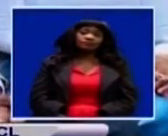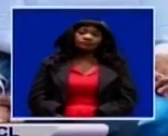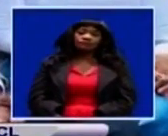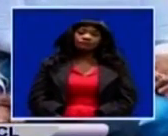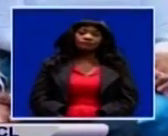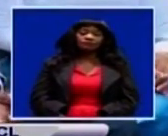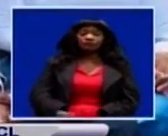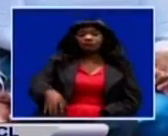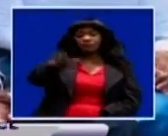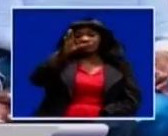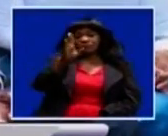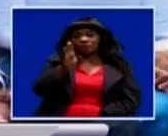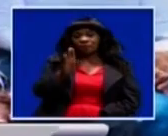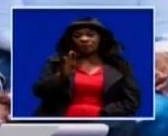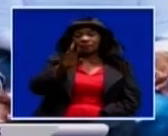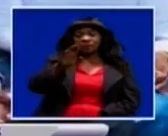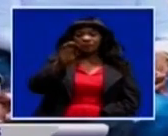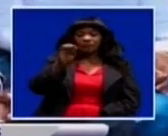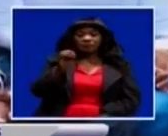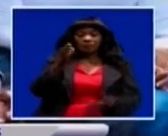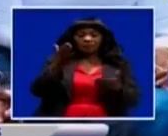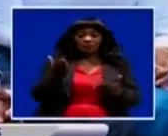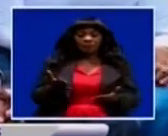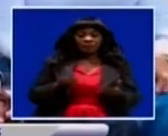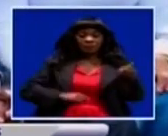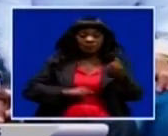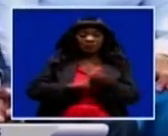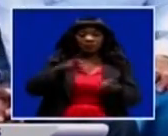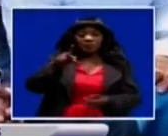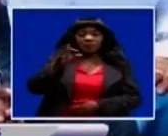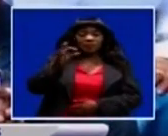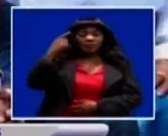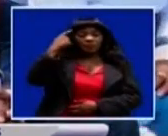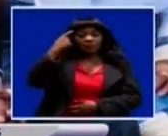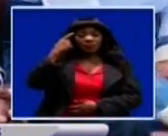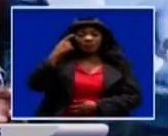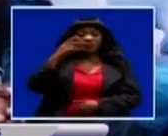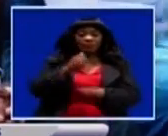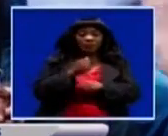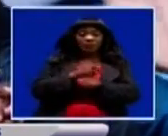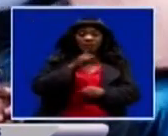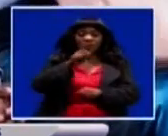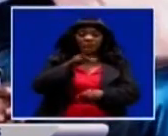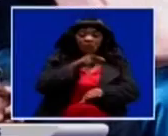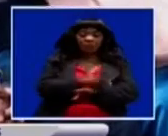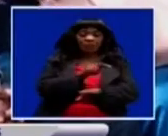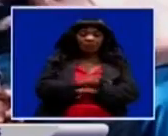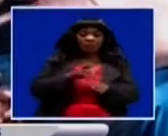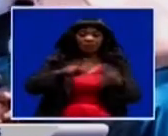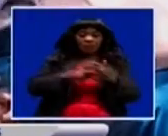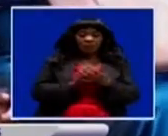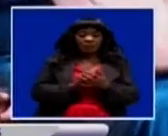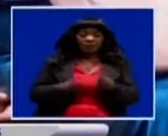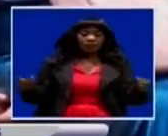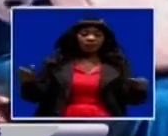The Barotse Royal Establishment BRE says it will support the PF government and ensure that all the projects initiated are